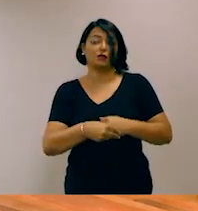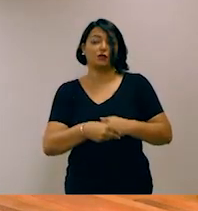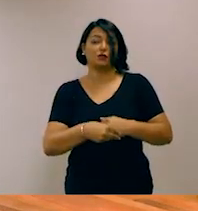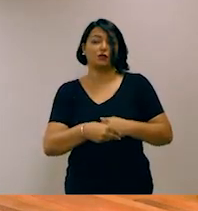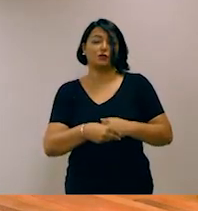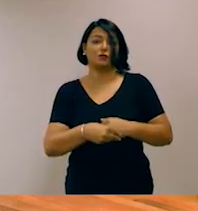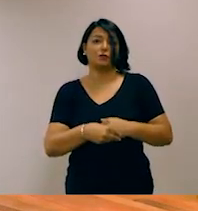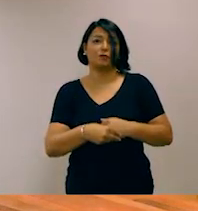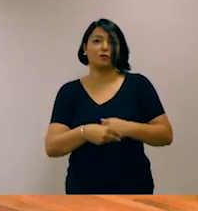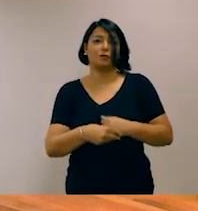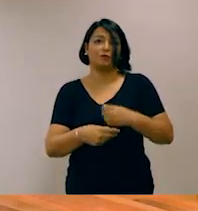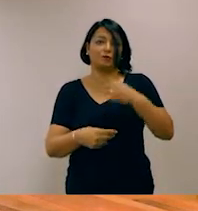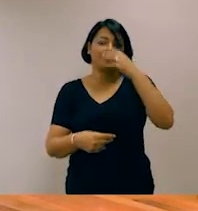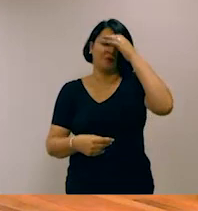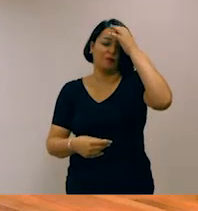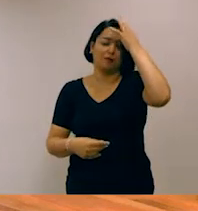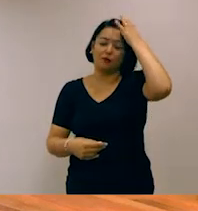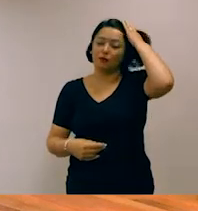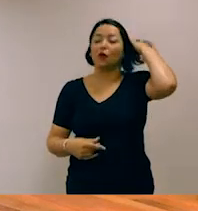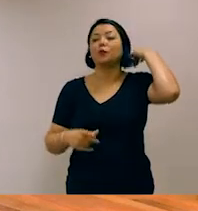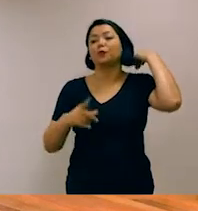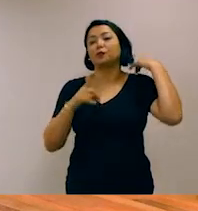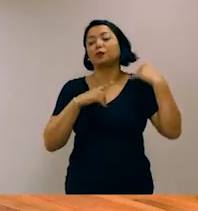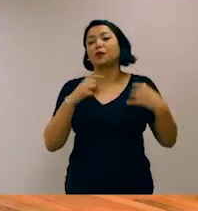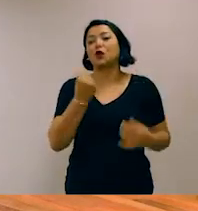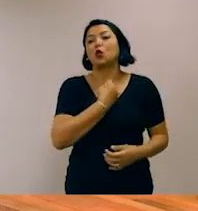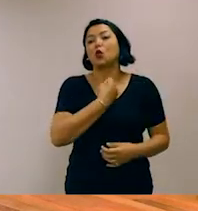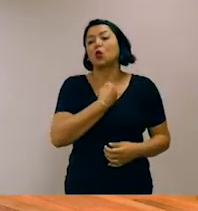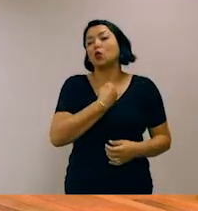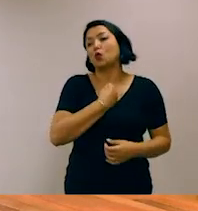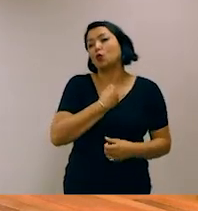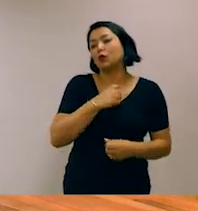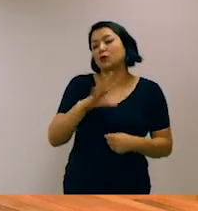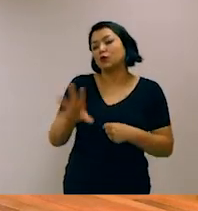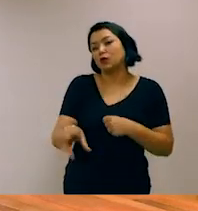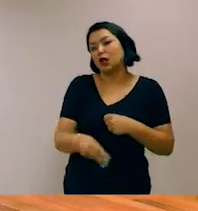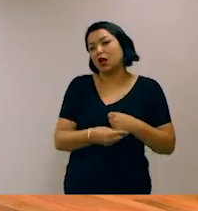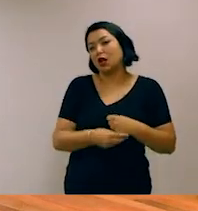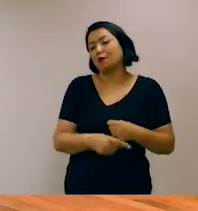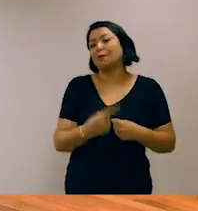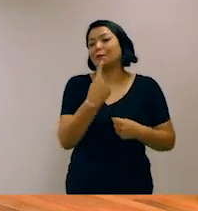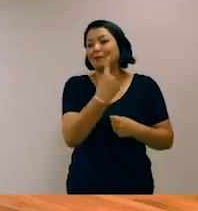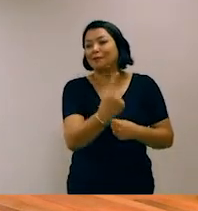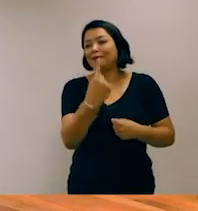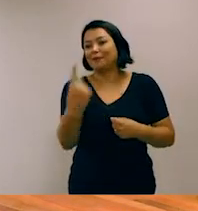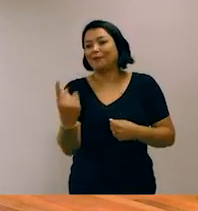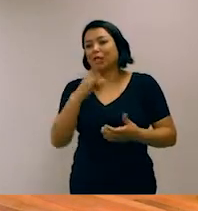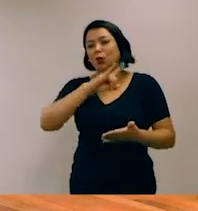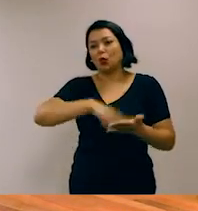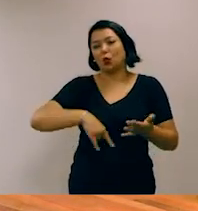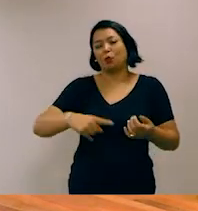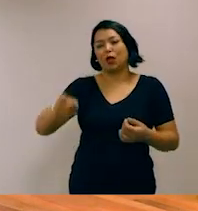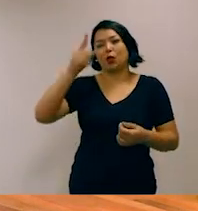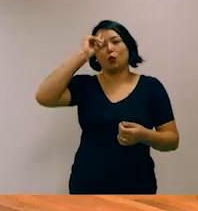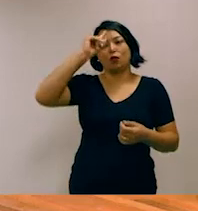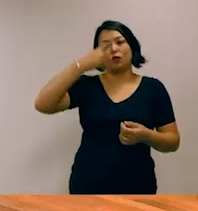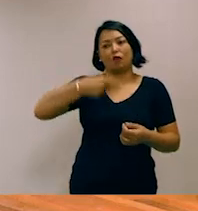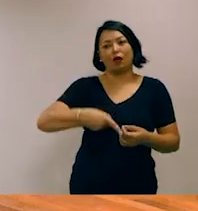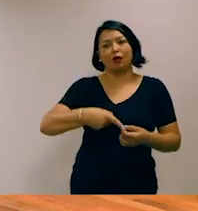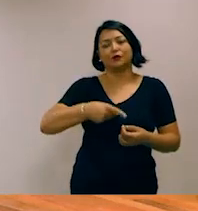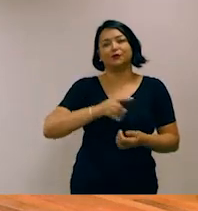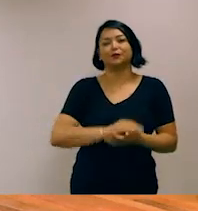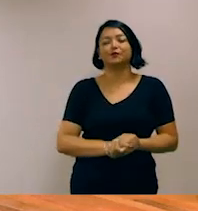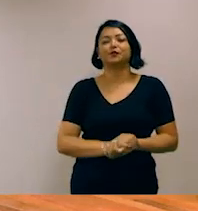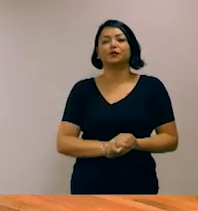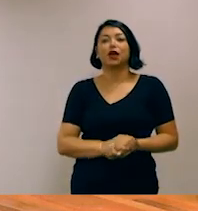petition. If I'm not mistaken, you need to have an X amount of annexes per document. And